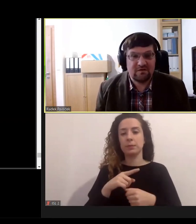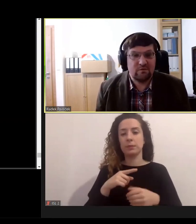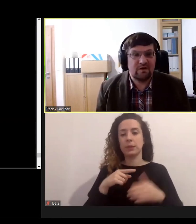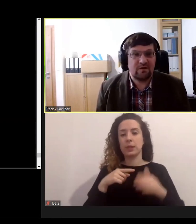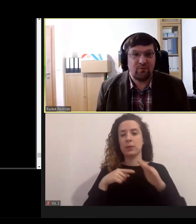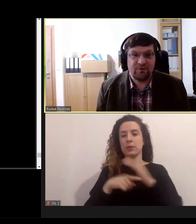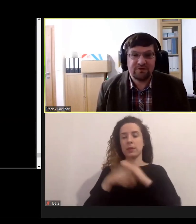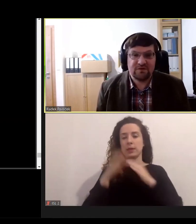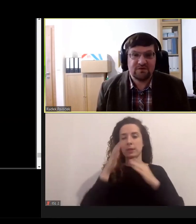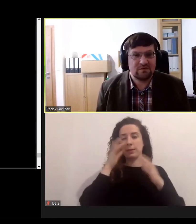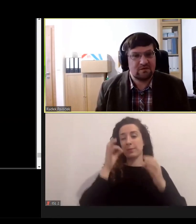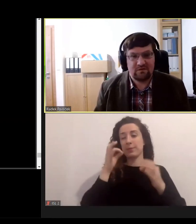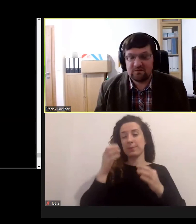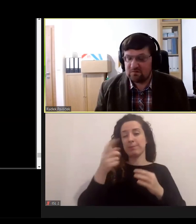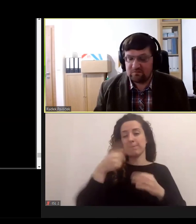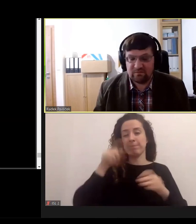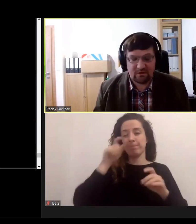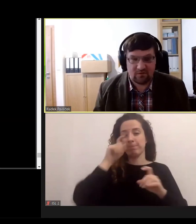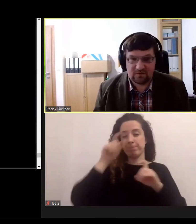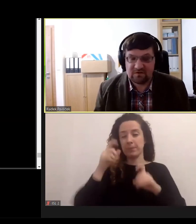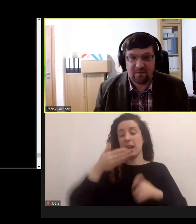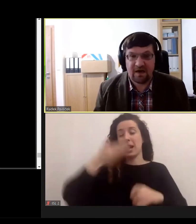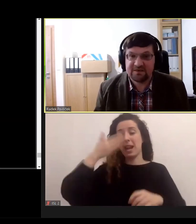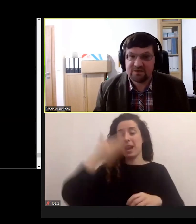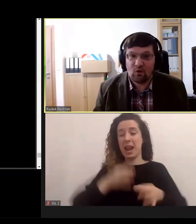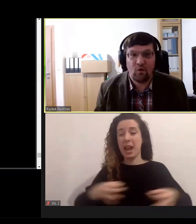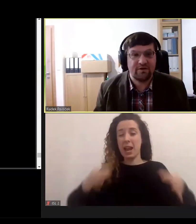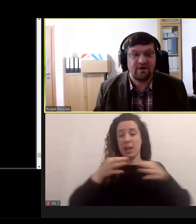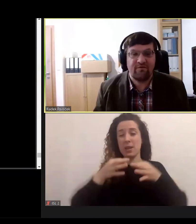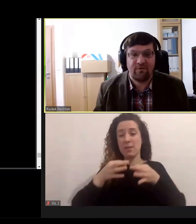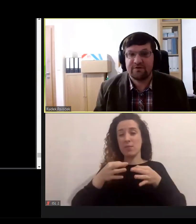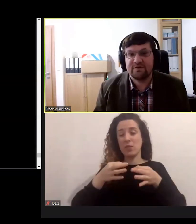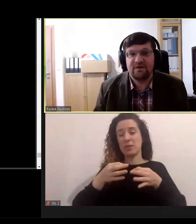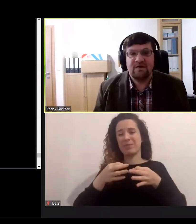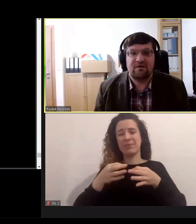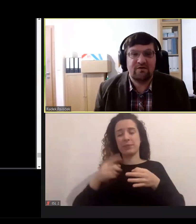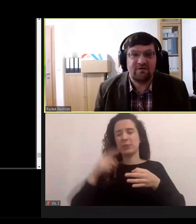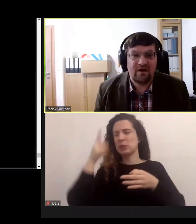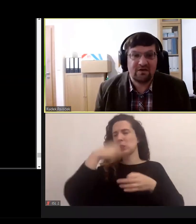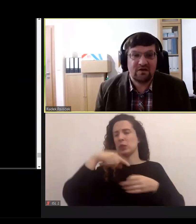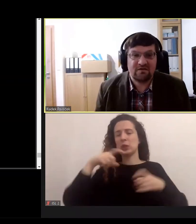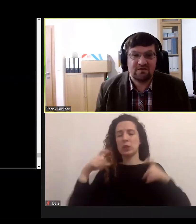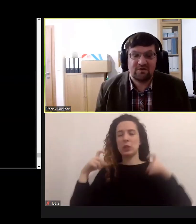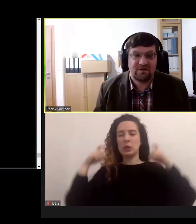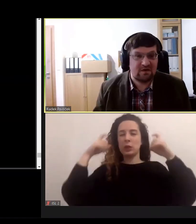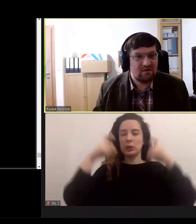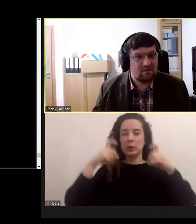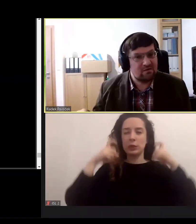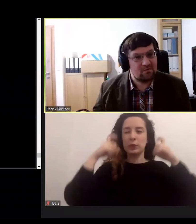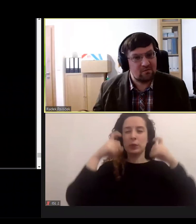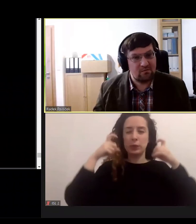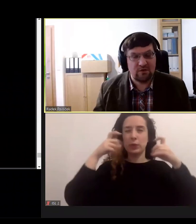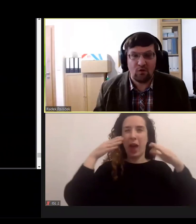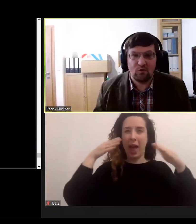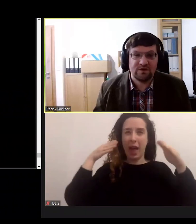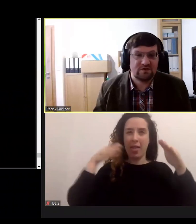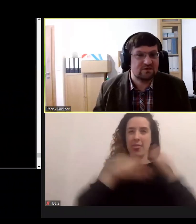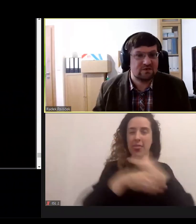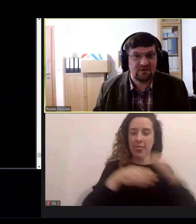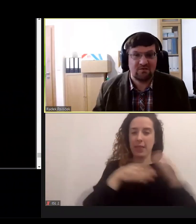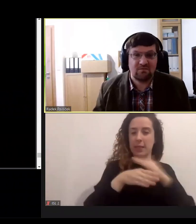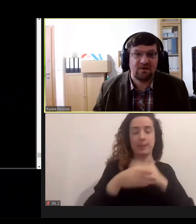practical thing based on the requirements from the first outcome, and the last outcome are